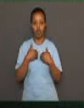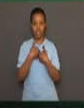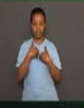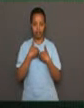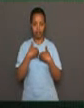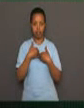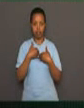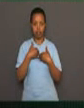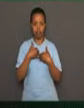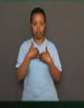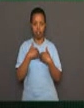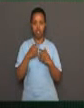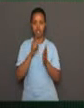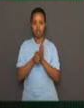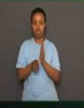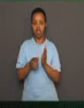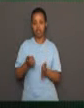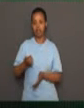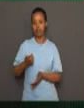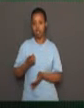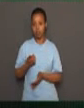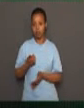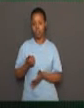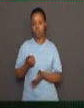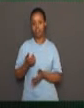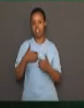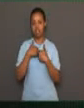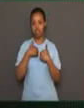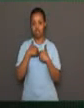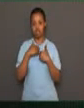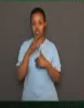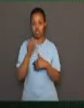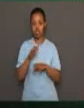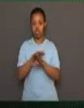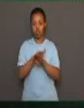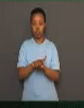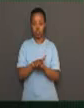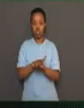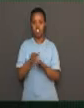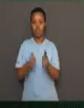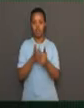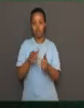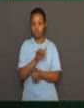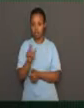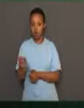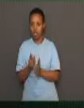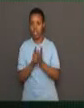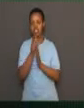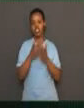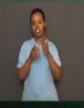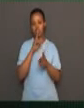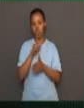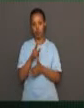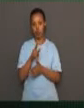for example, mammals versus fish, follow a similar path of development due to